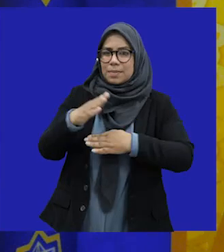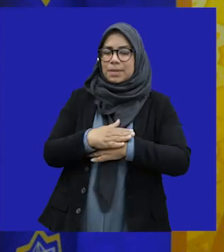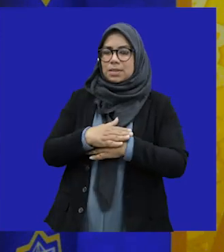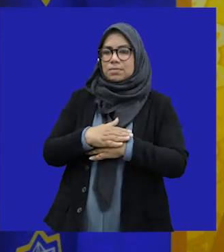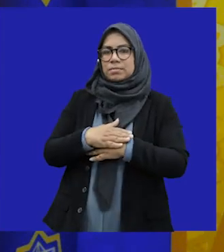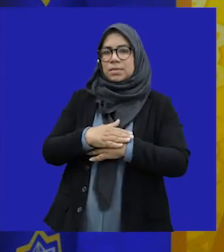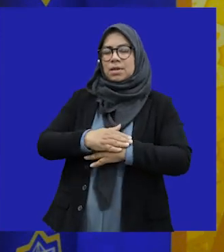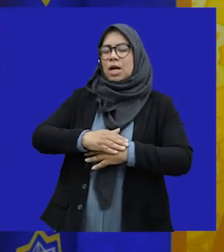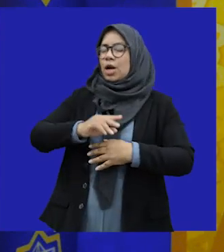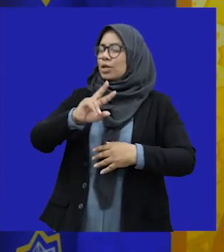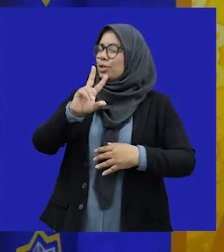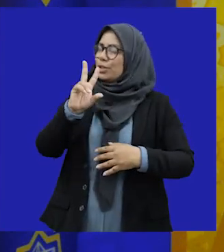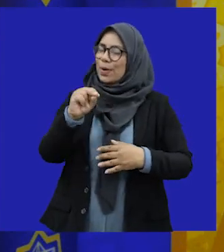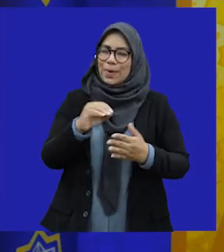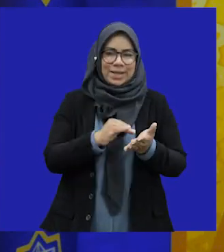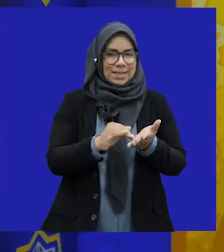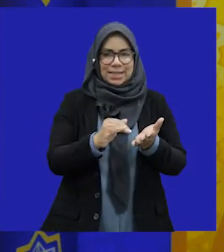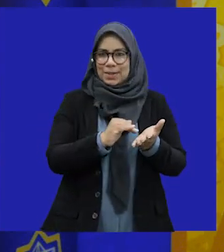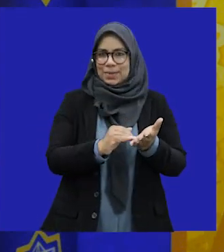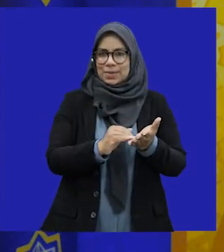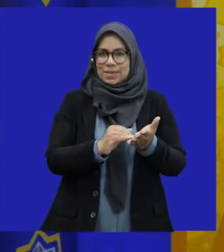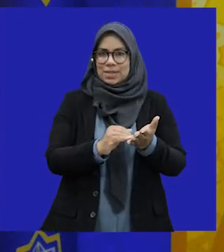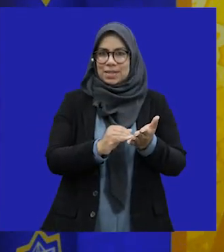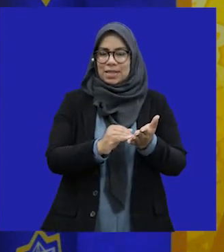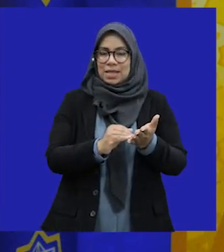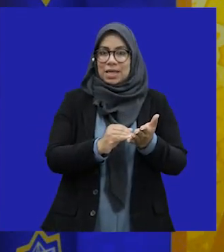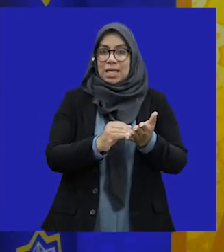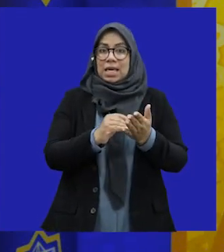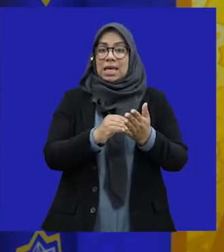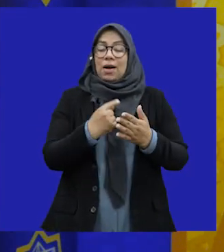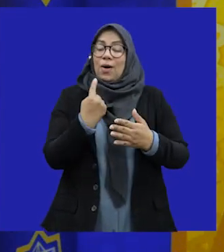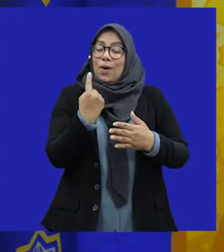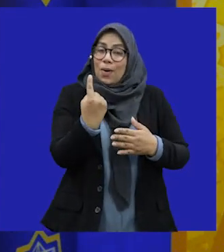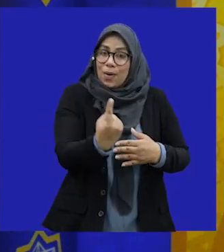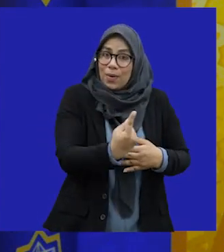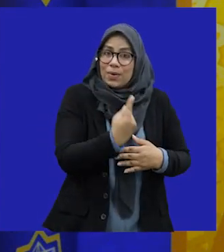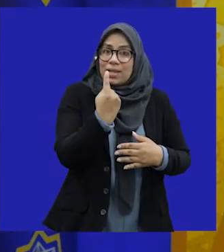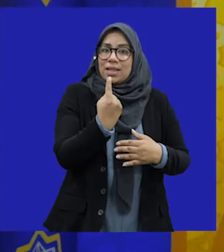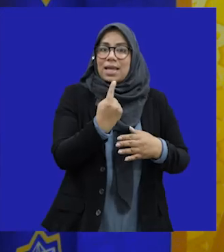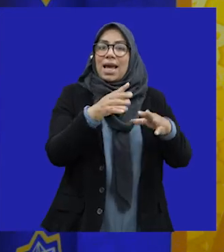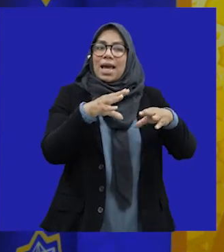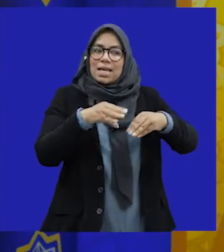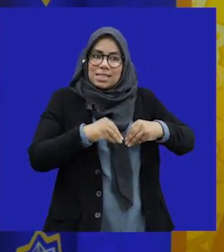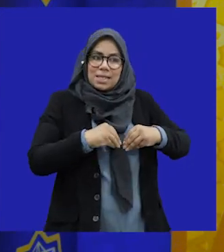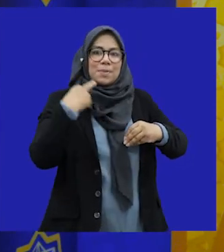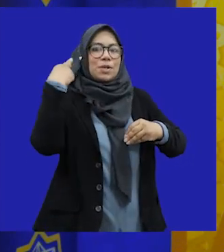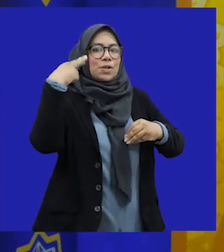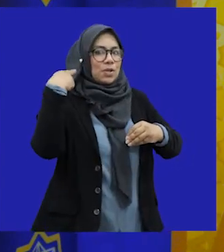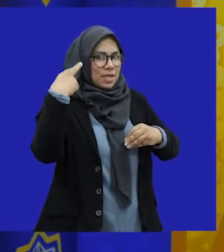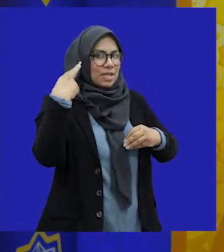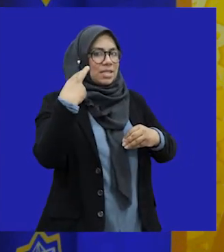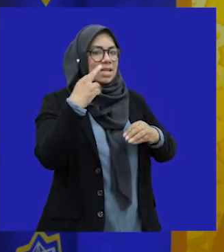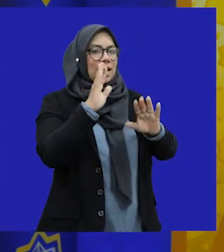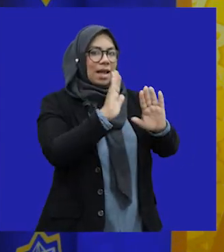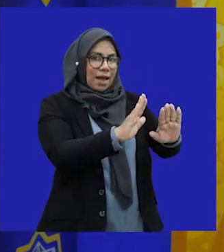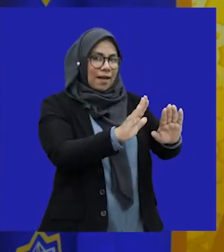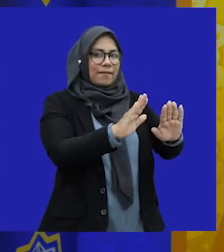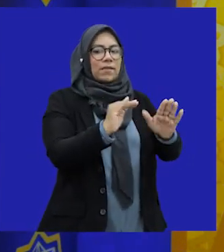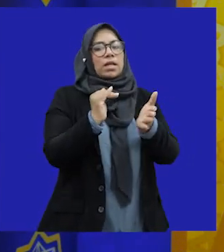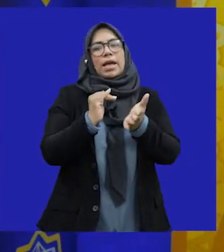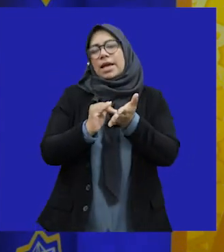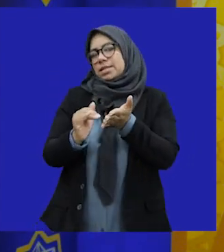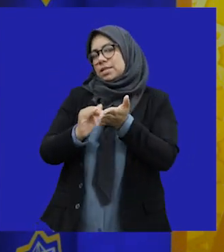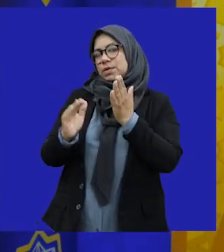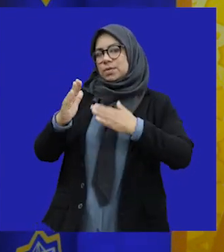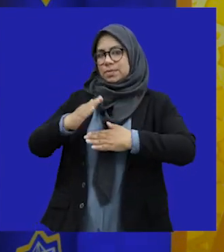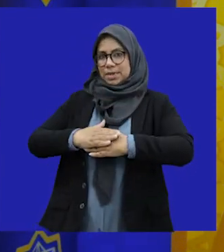They have to be prayed. They have to be observed. Unless it is a valid reason,